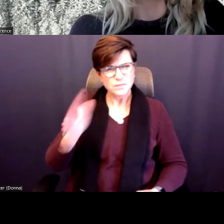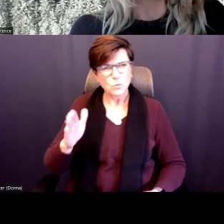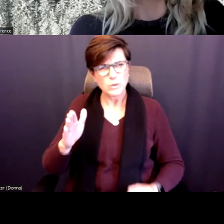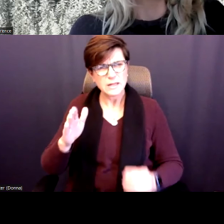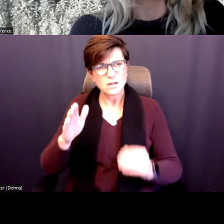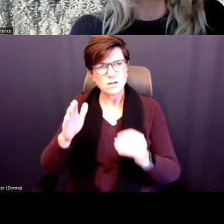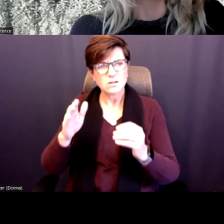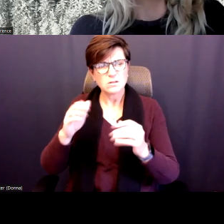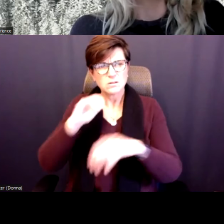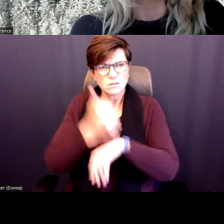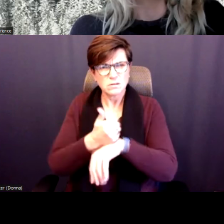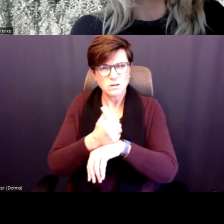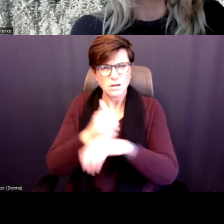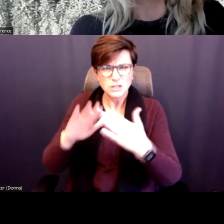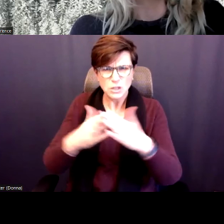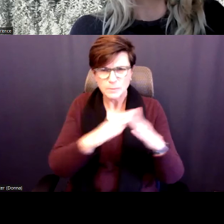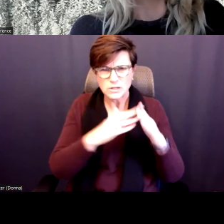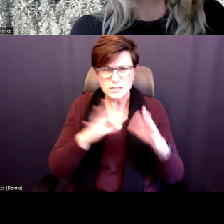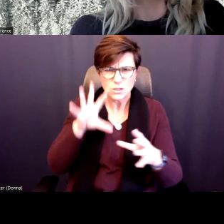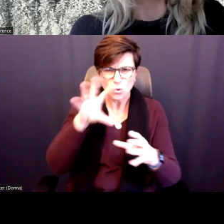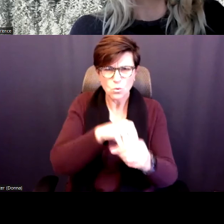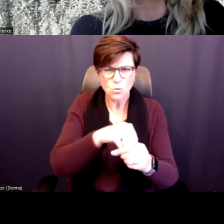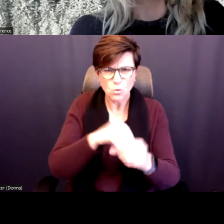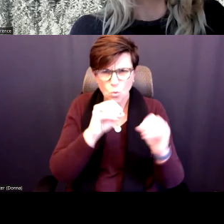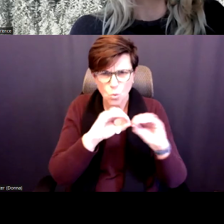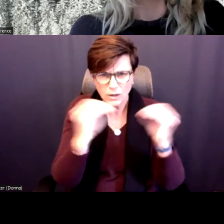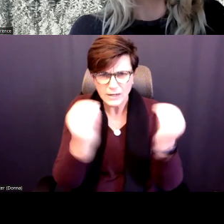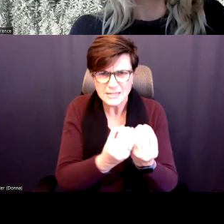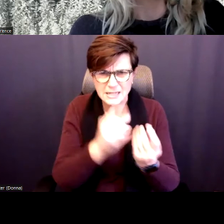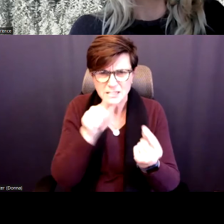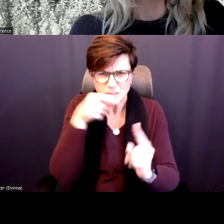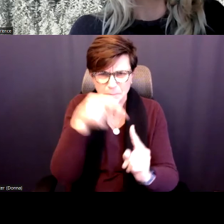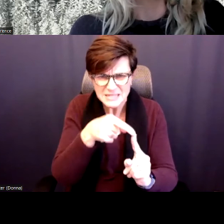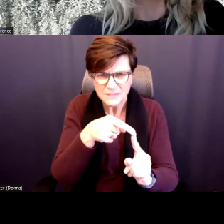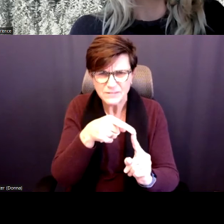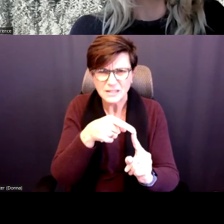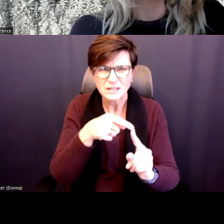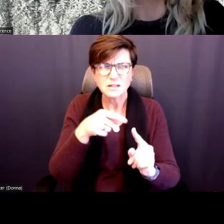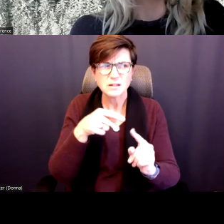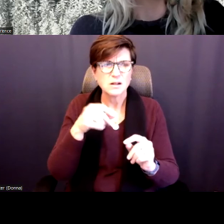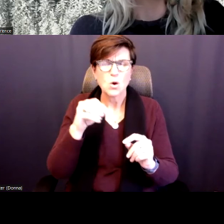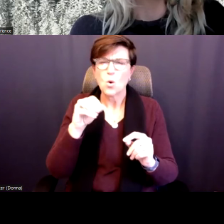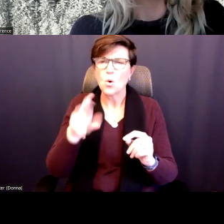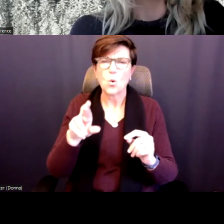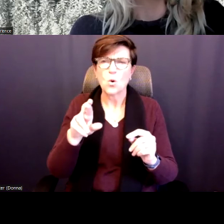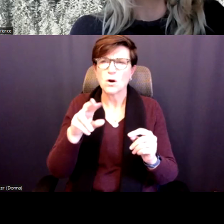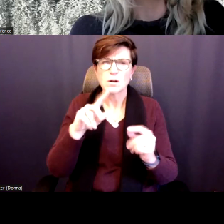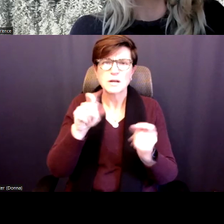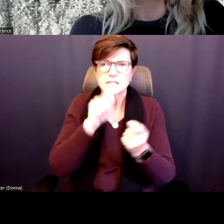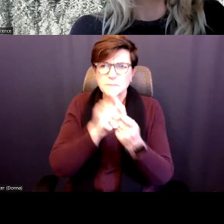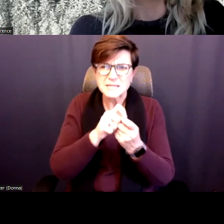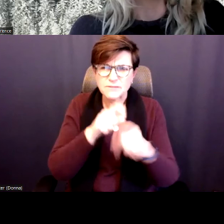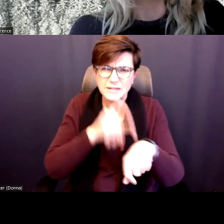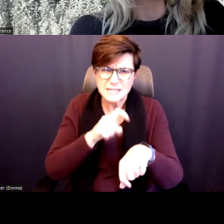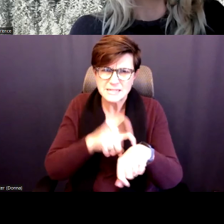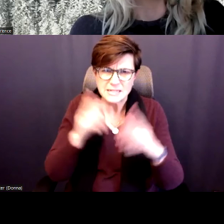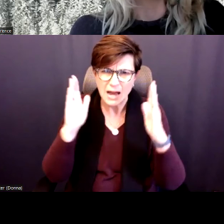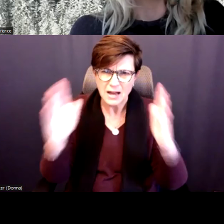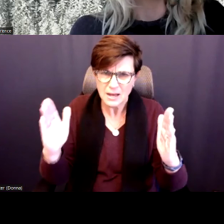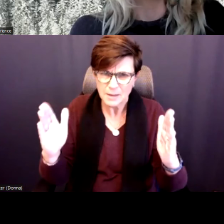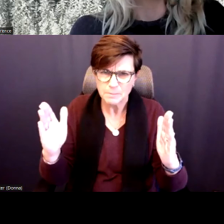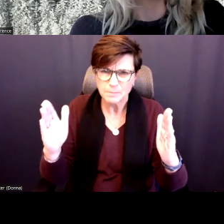just writing in to fill in a grant? Are they putting in a specific amount of time for this outreach? Because that's where a lot